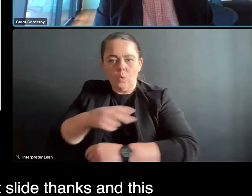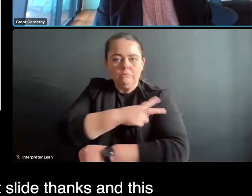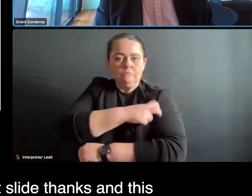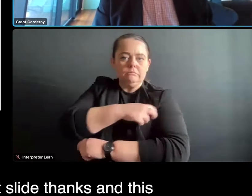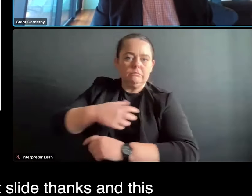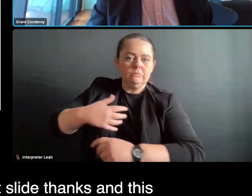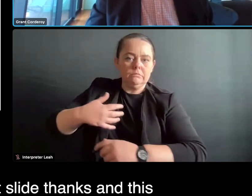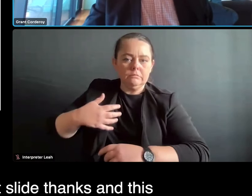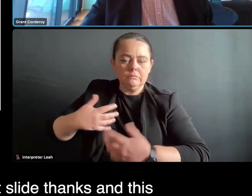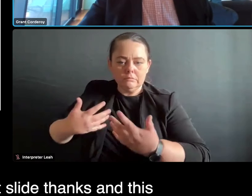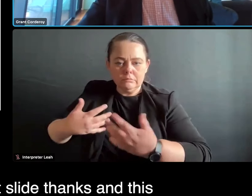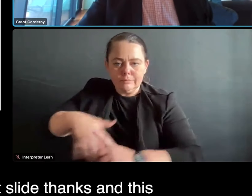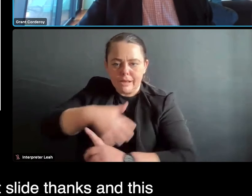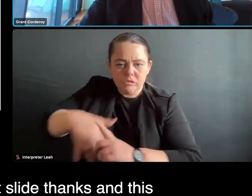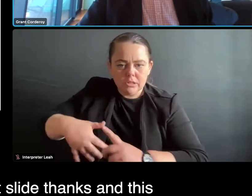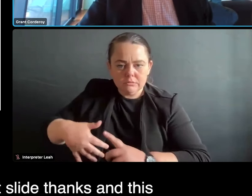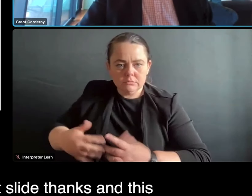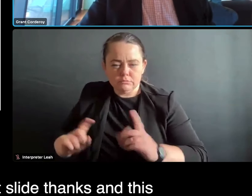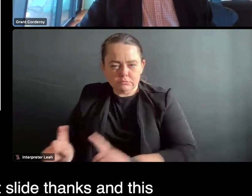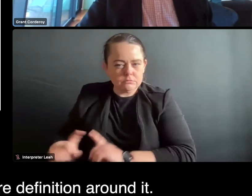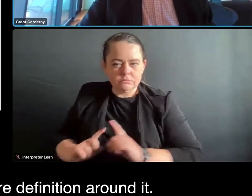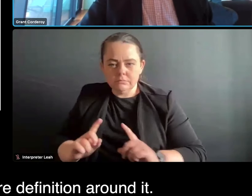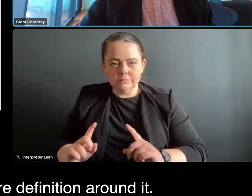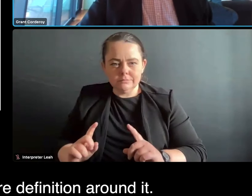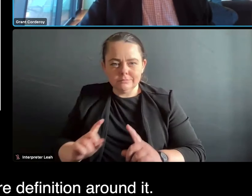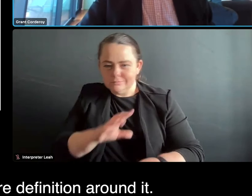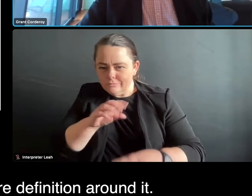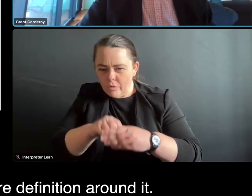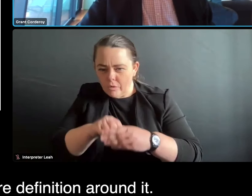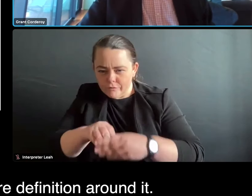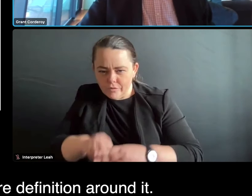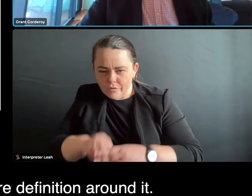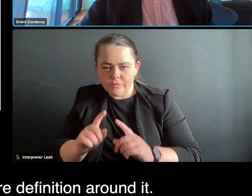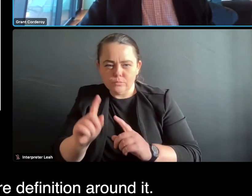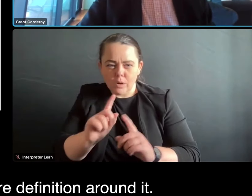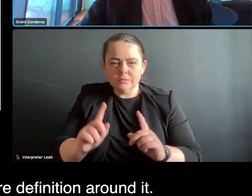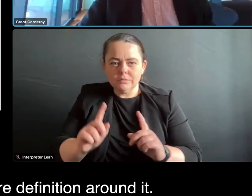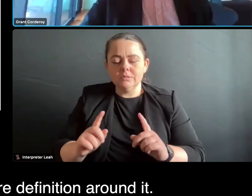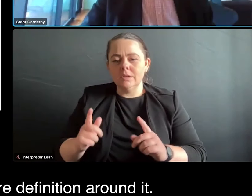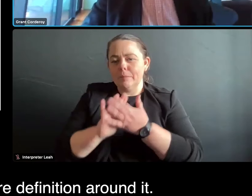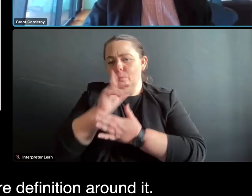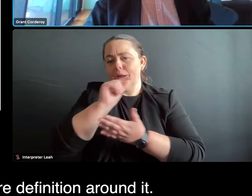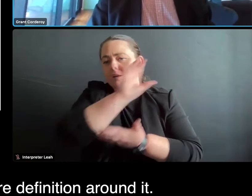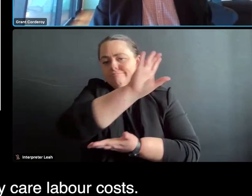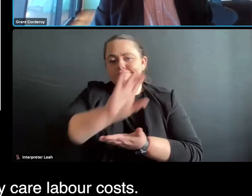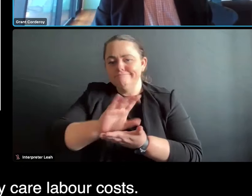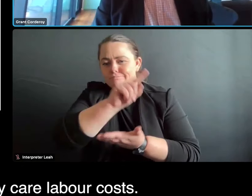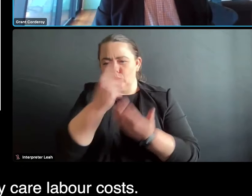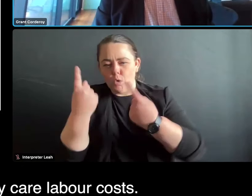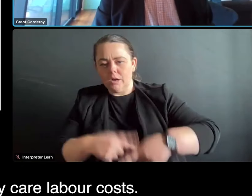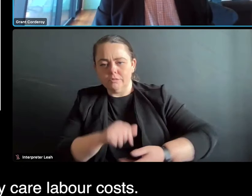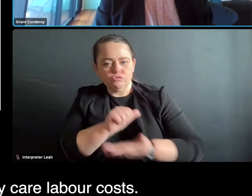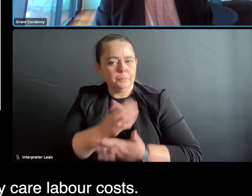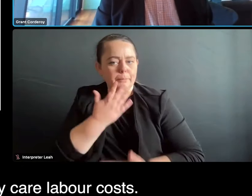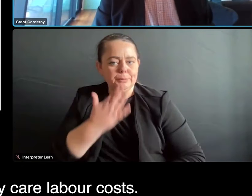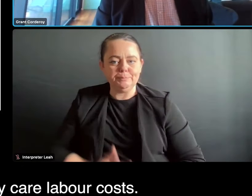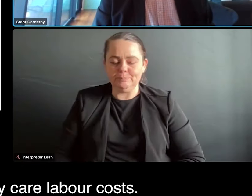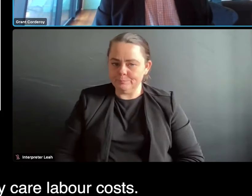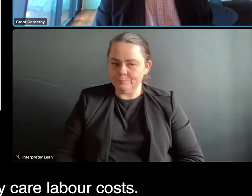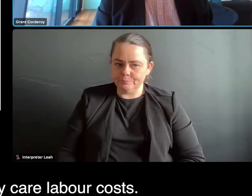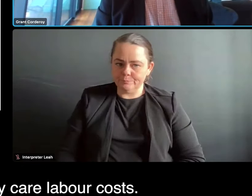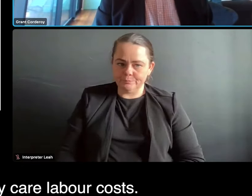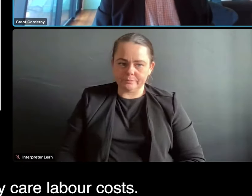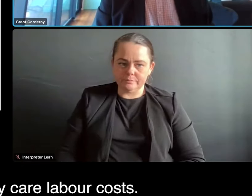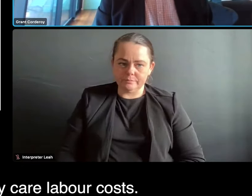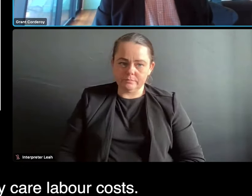slide, thanks. And this just provides a little bit more definition around it. So direct service delivery